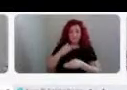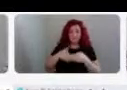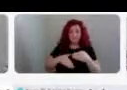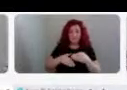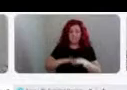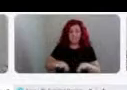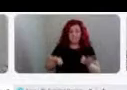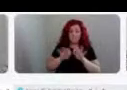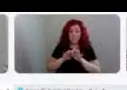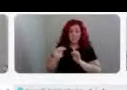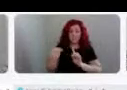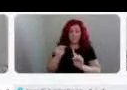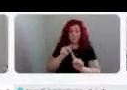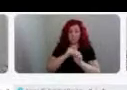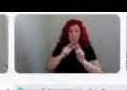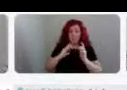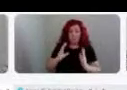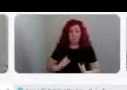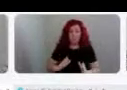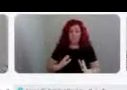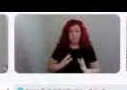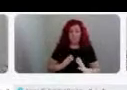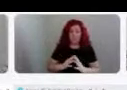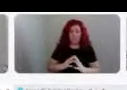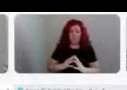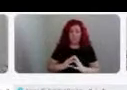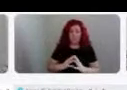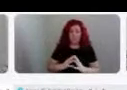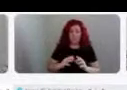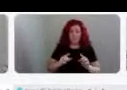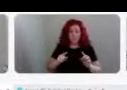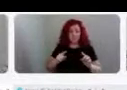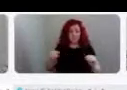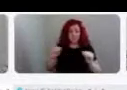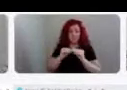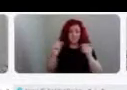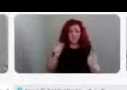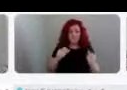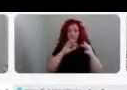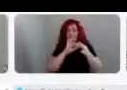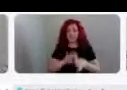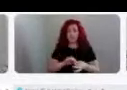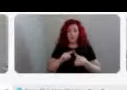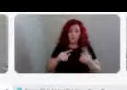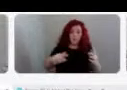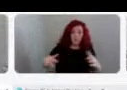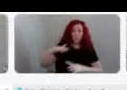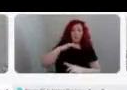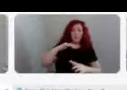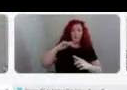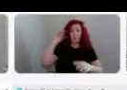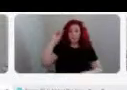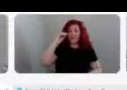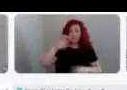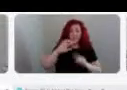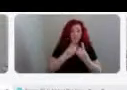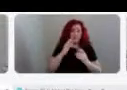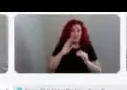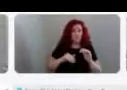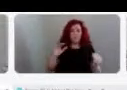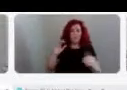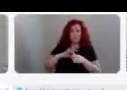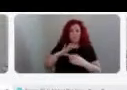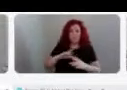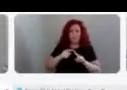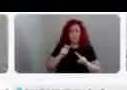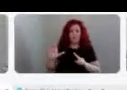views of our legislators are more strongly linked to the overall opinion of the district than to the voters from their party in